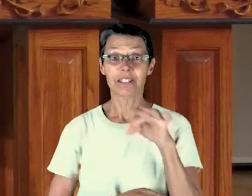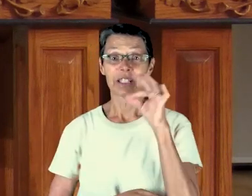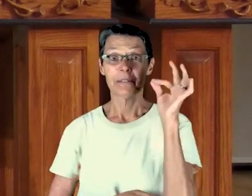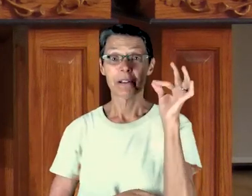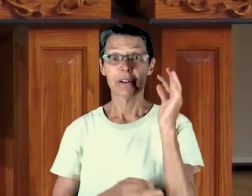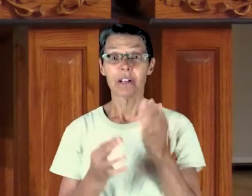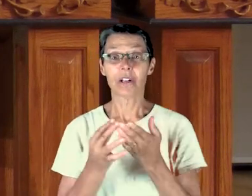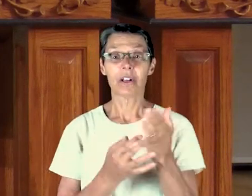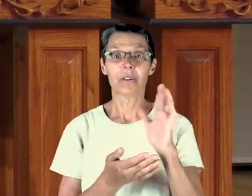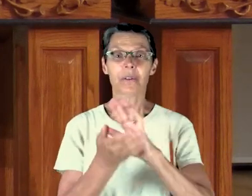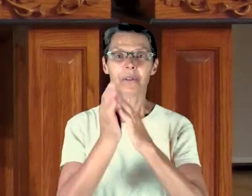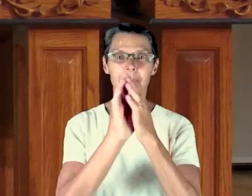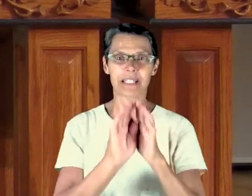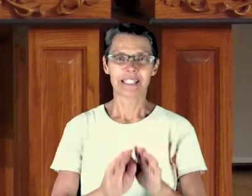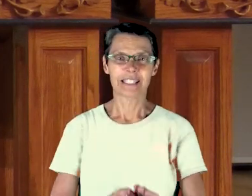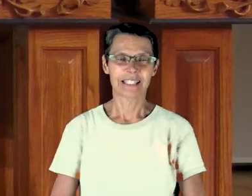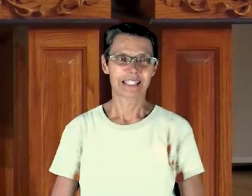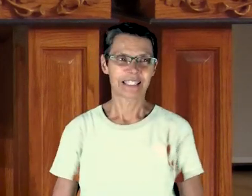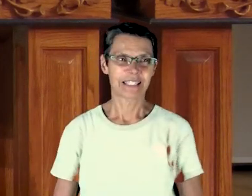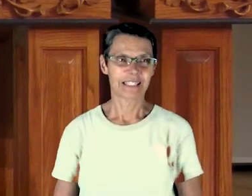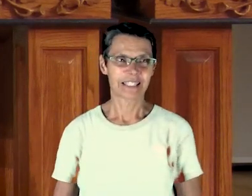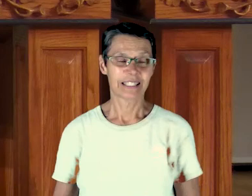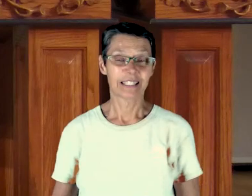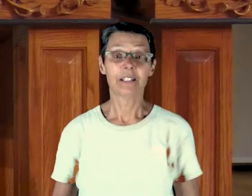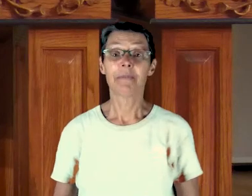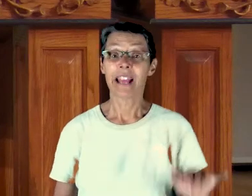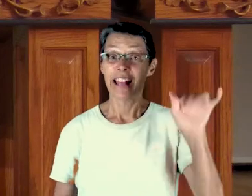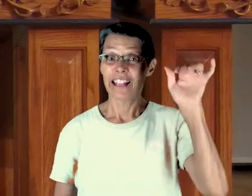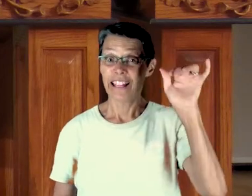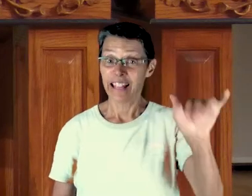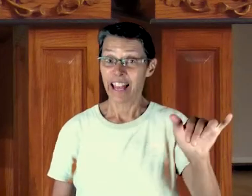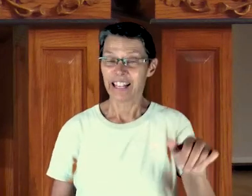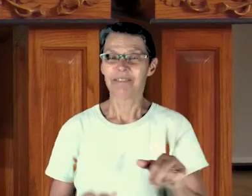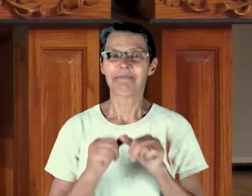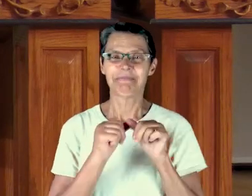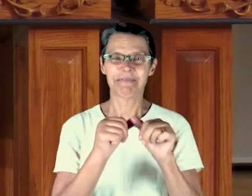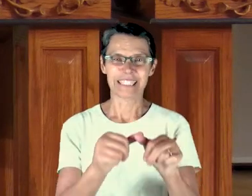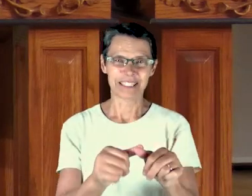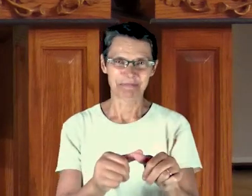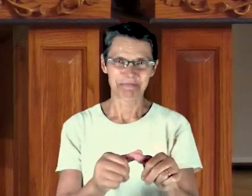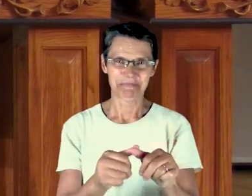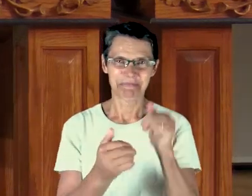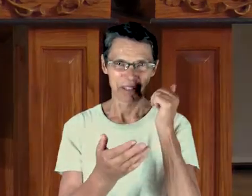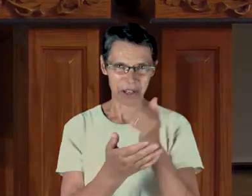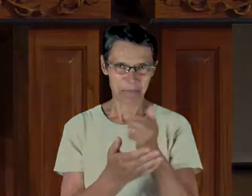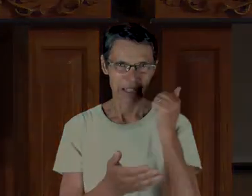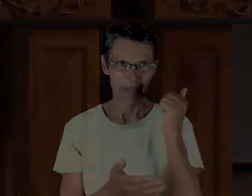bond of peace. So may it be. Amen.